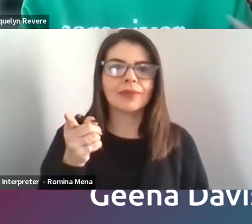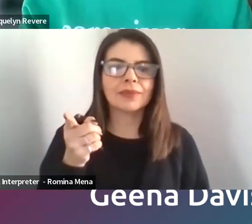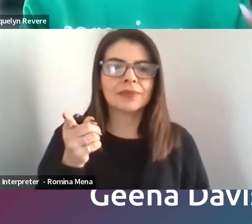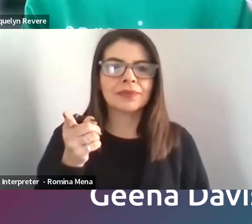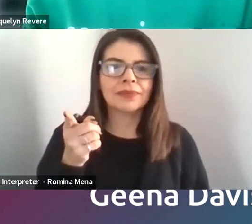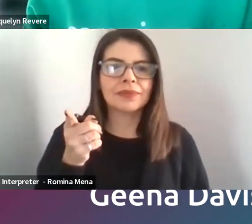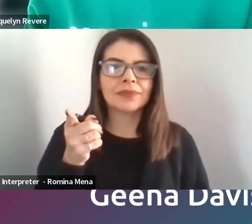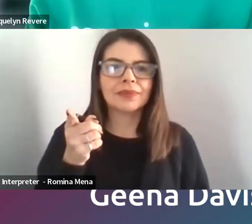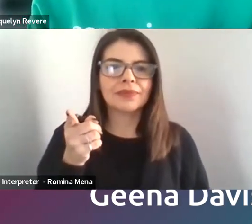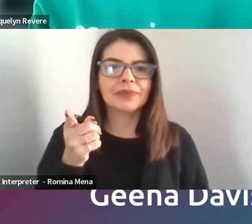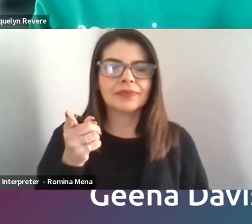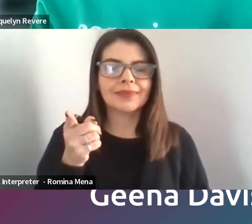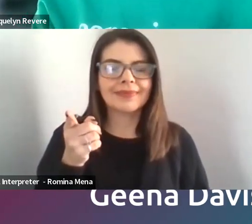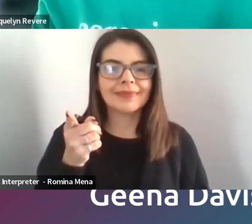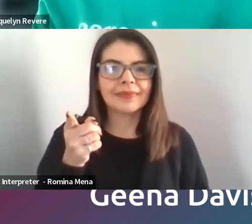they're